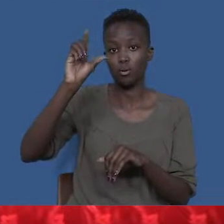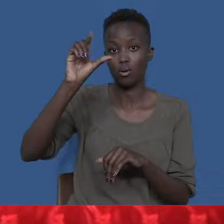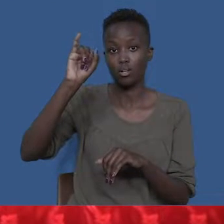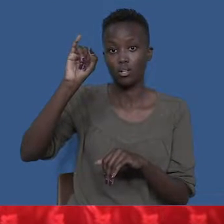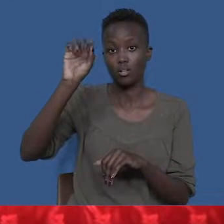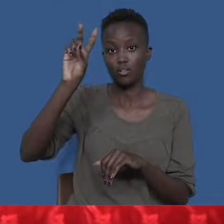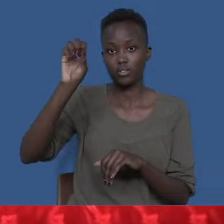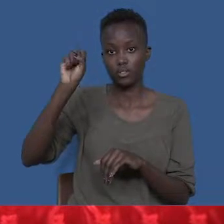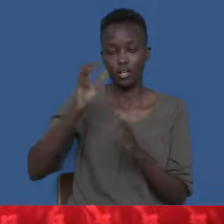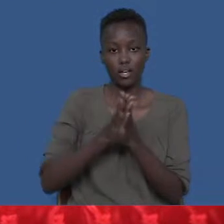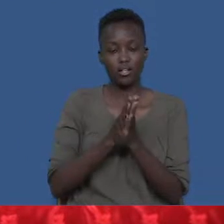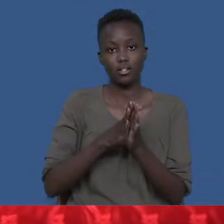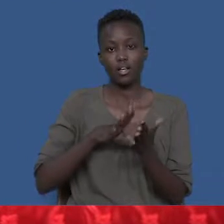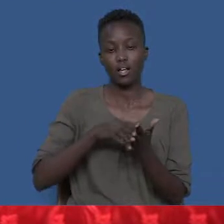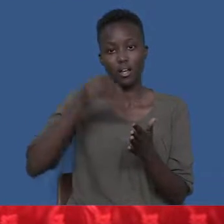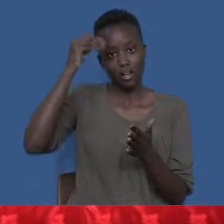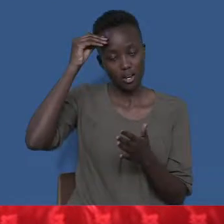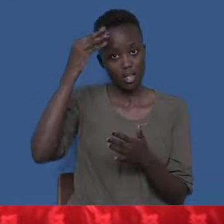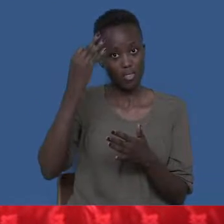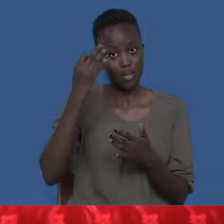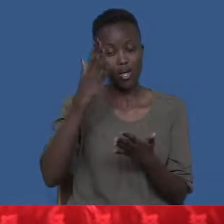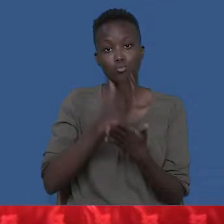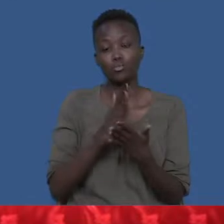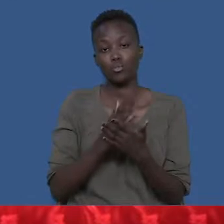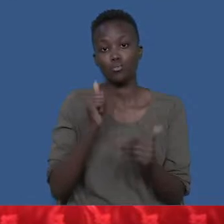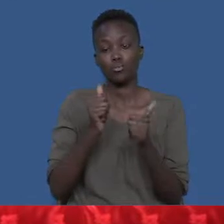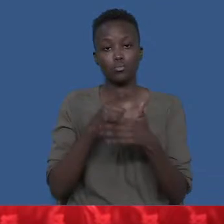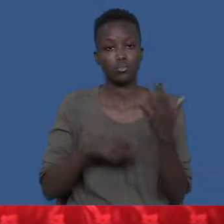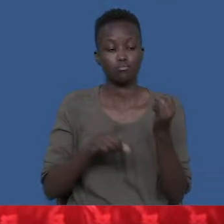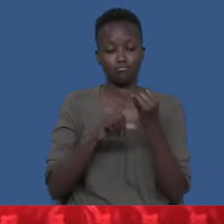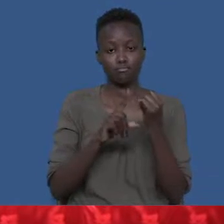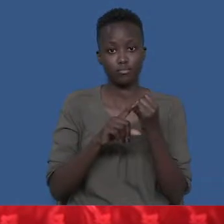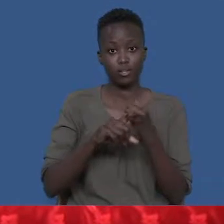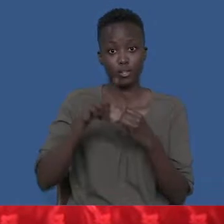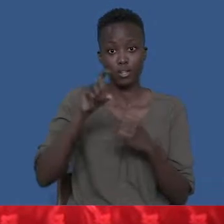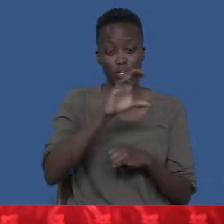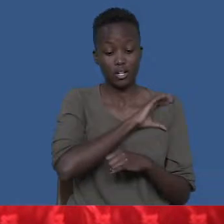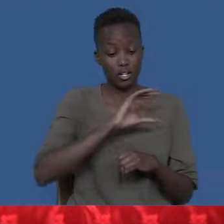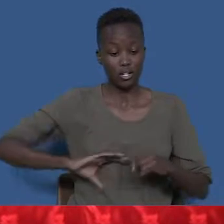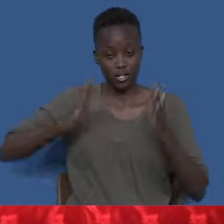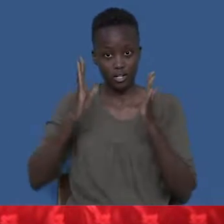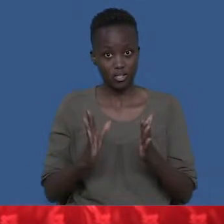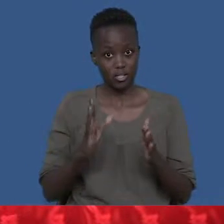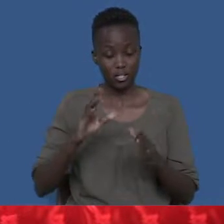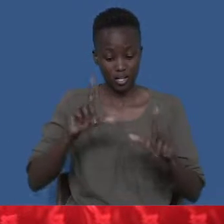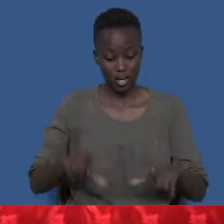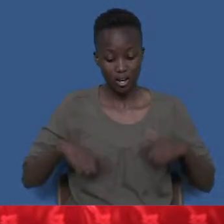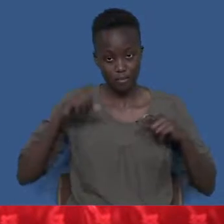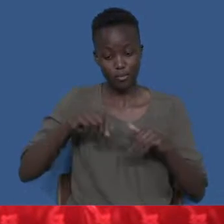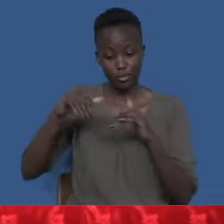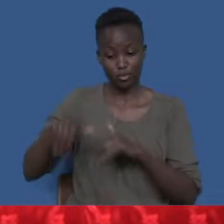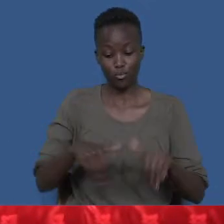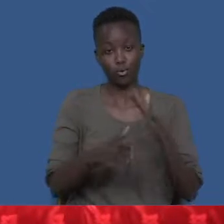three deep truths. One was that as believers, we must always be consistent with